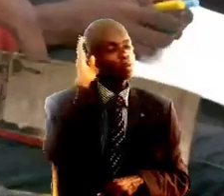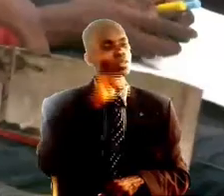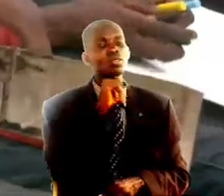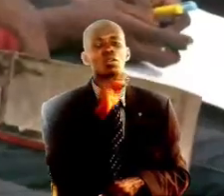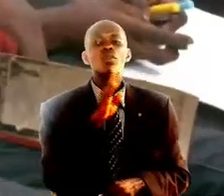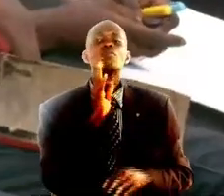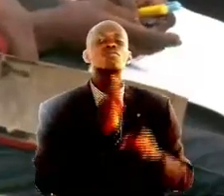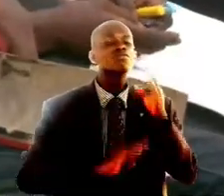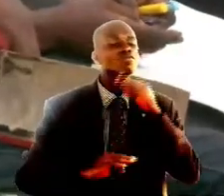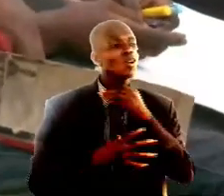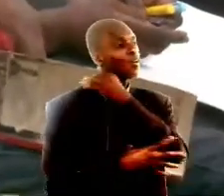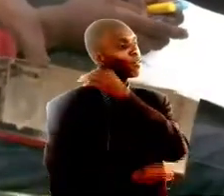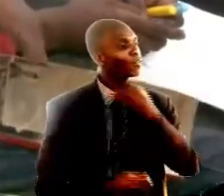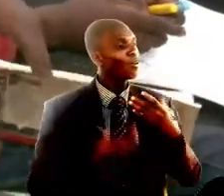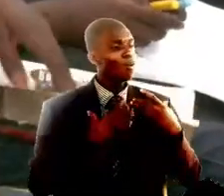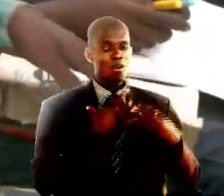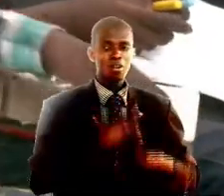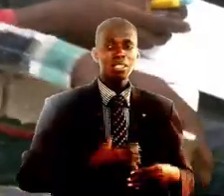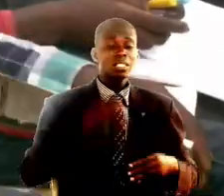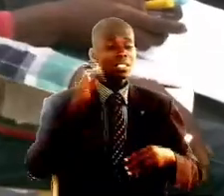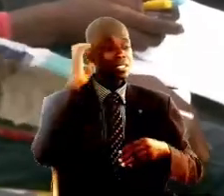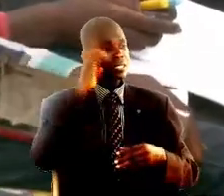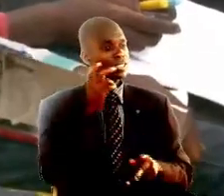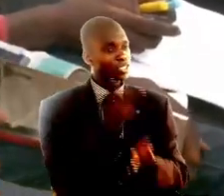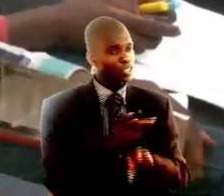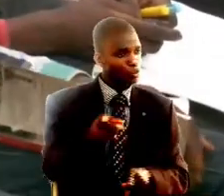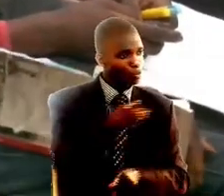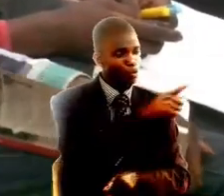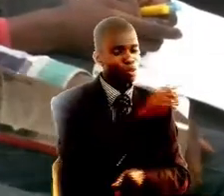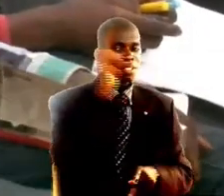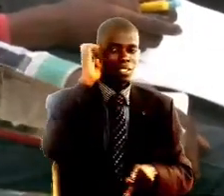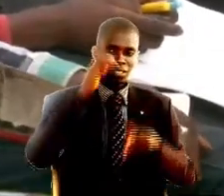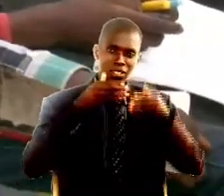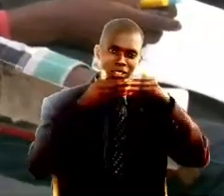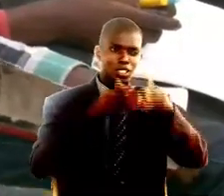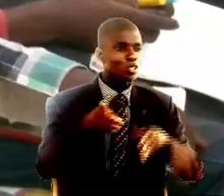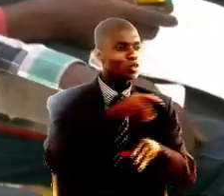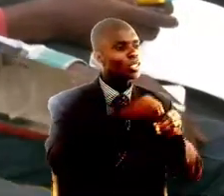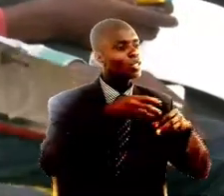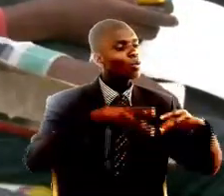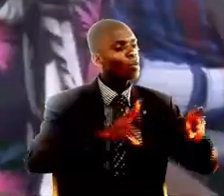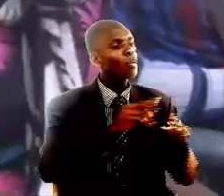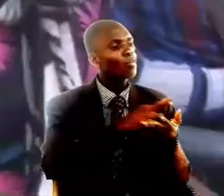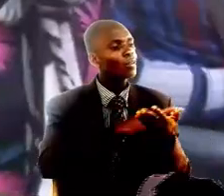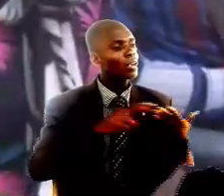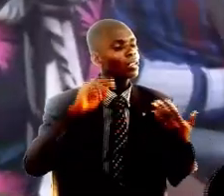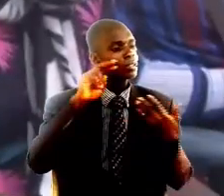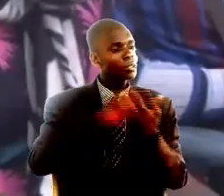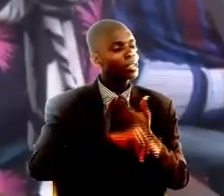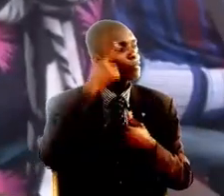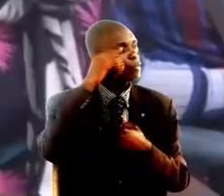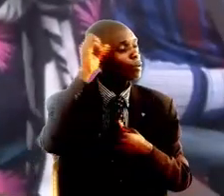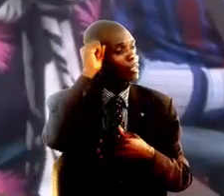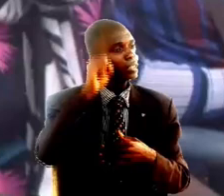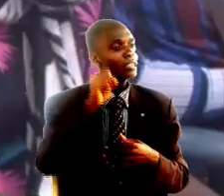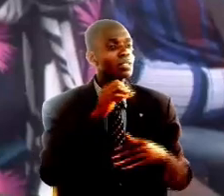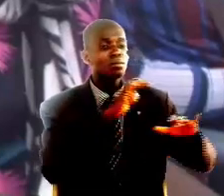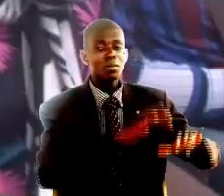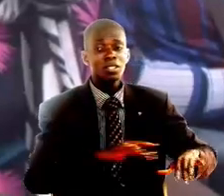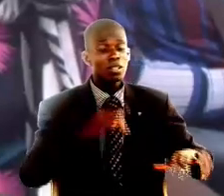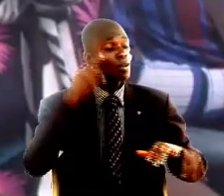green pastures. He leads me in the way of righteousness for his name's sake. Though I walk through the